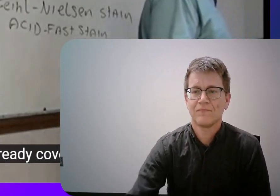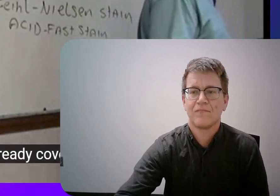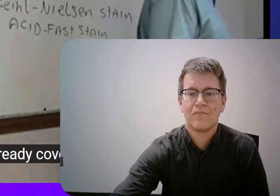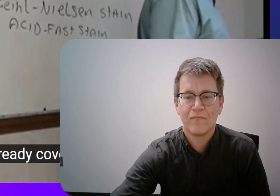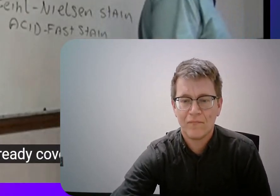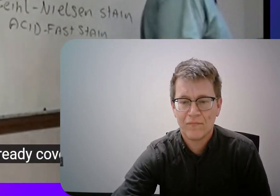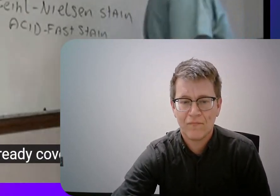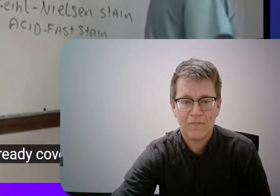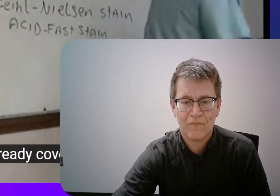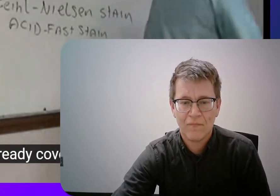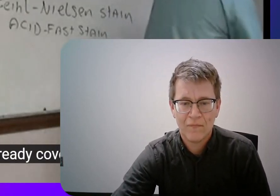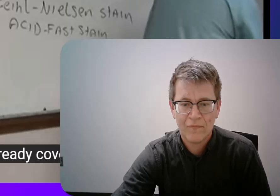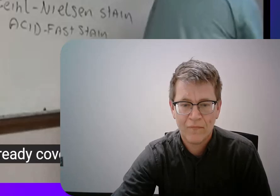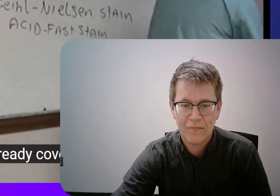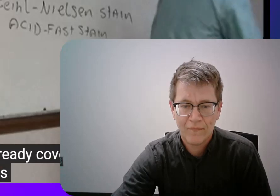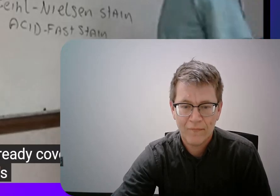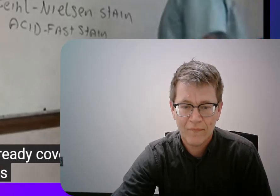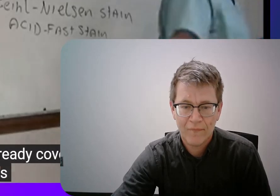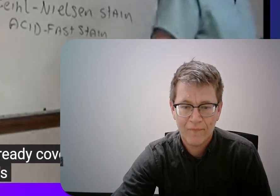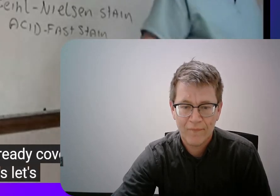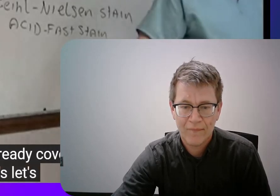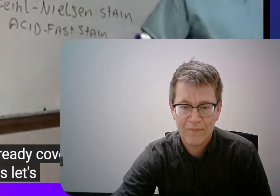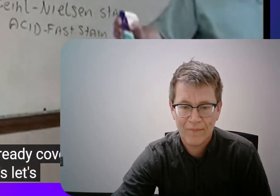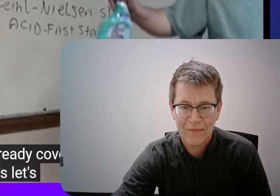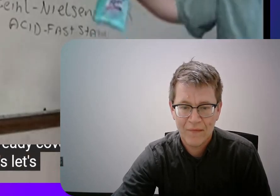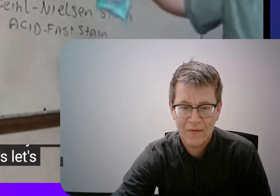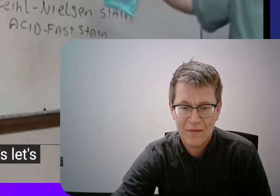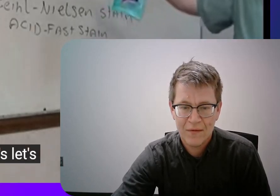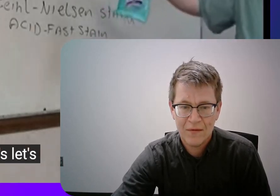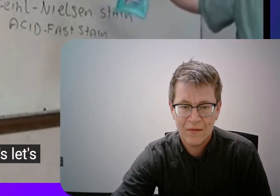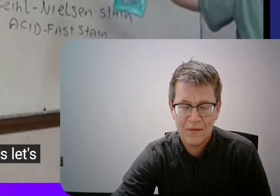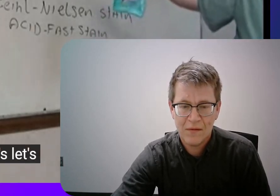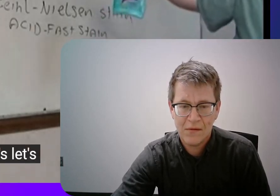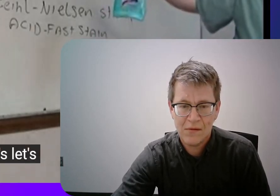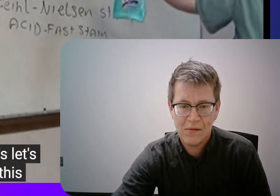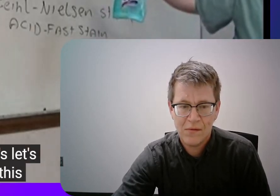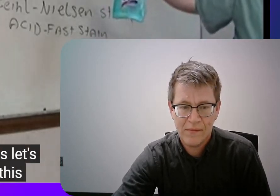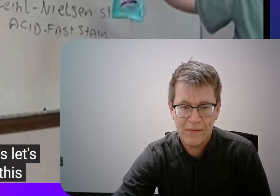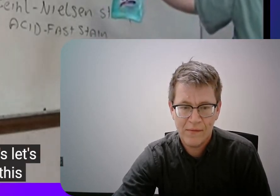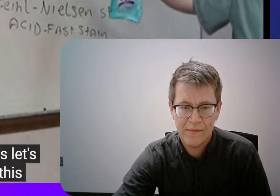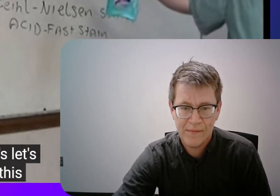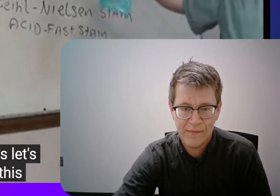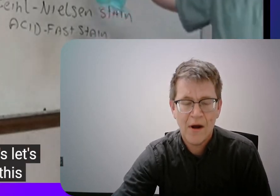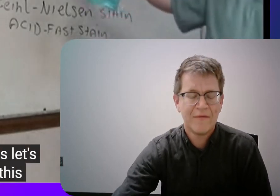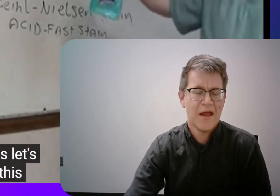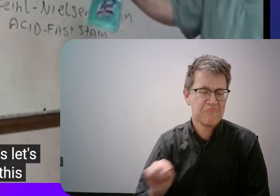Virus is one of them. Bacteria. Well, you know Another what? one. Let's talk about it. Can I erase this? Yeah.